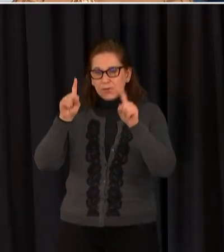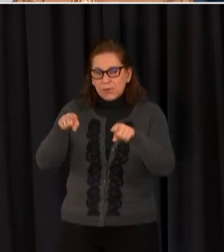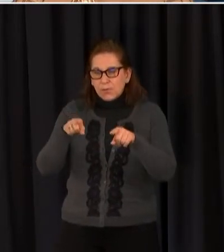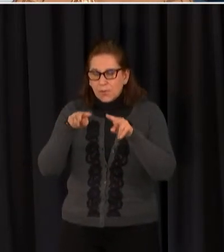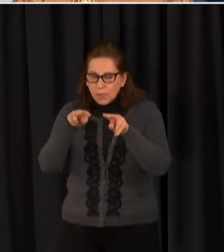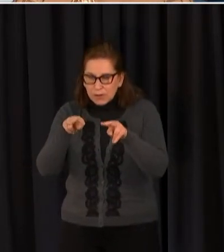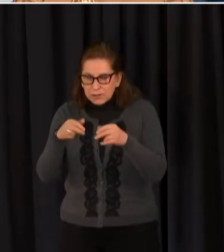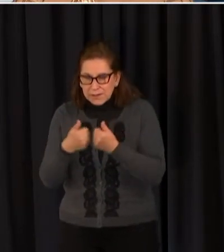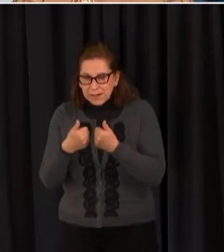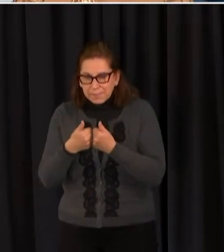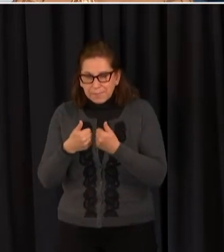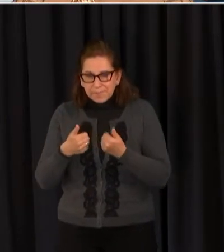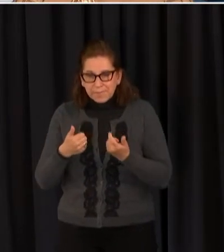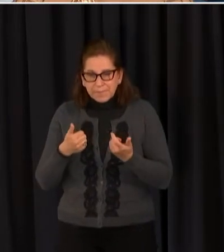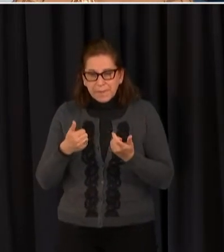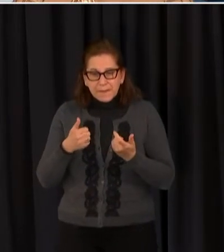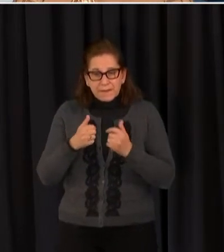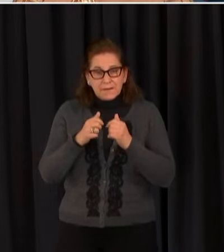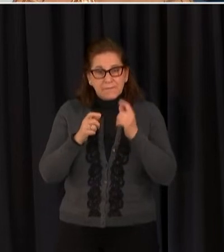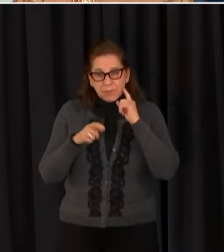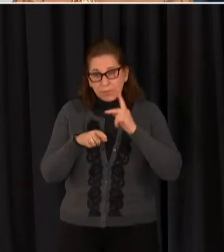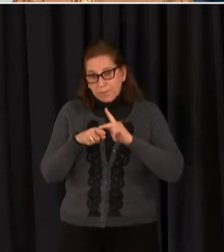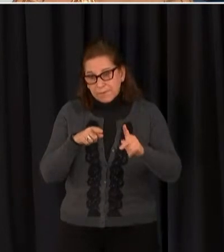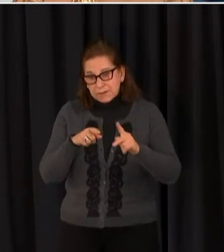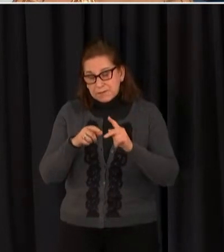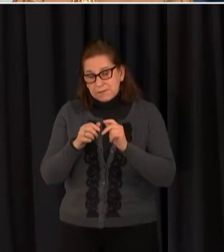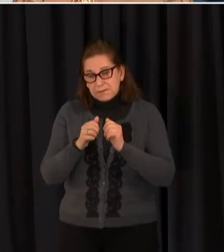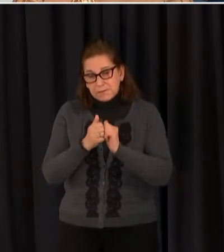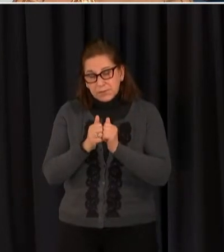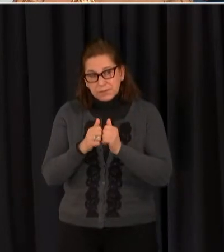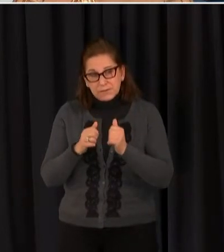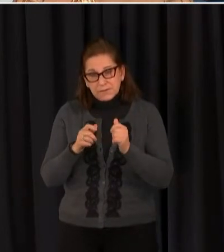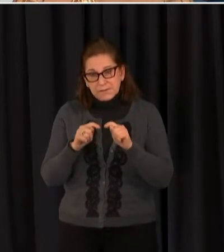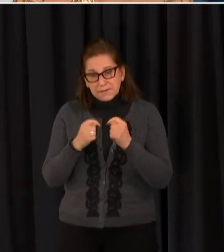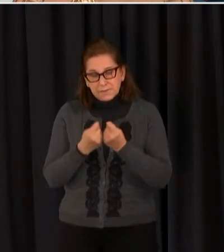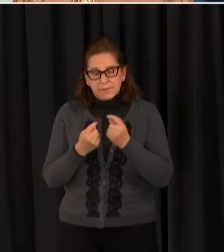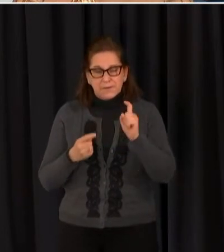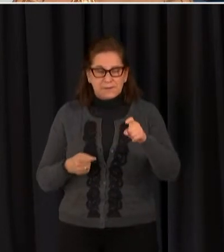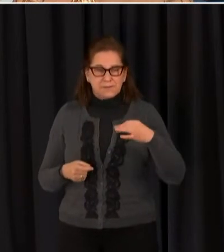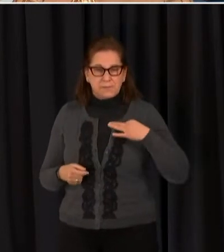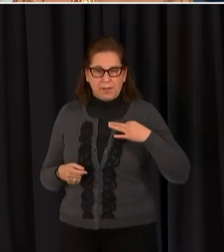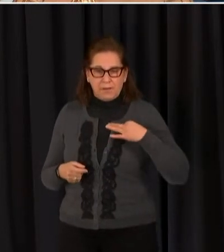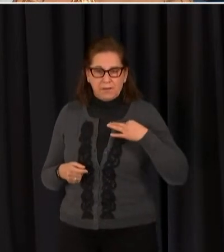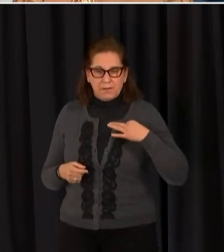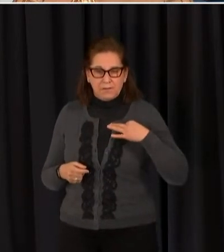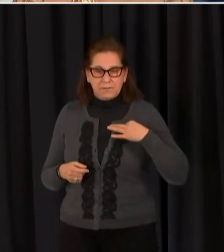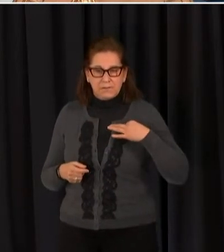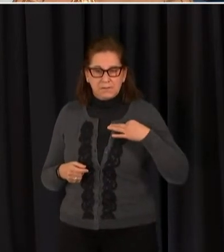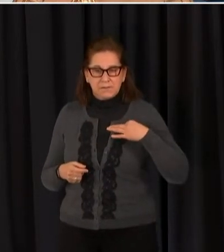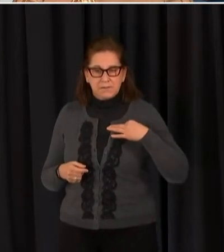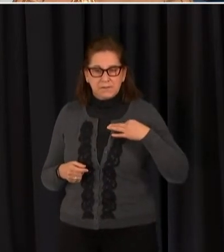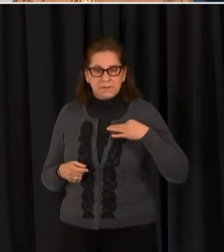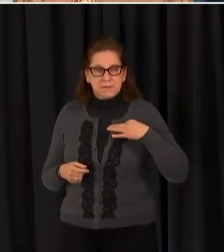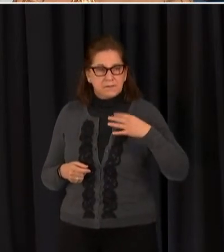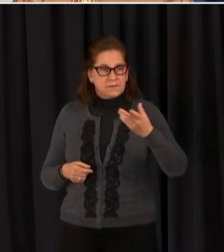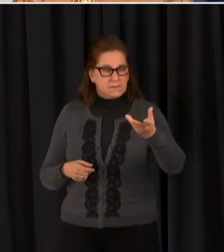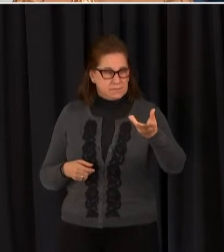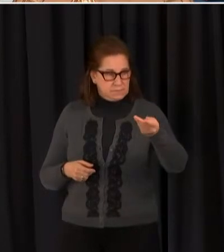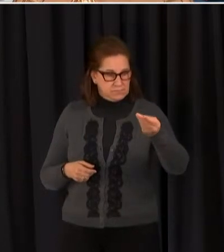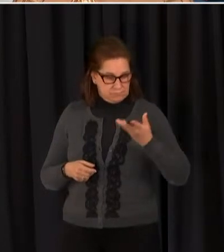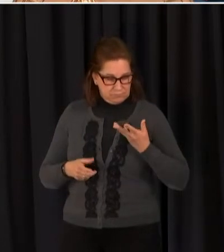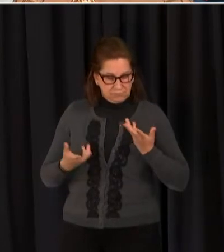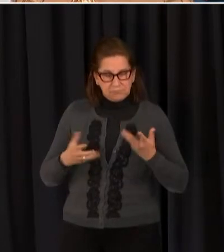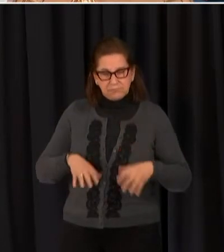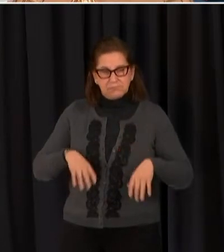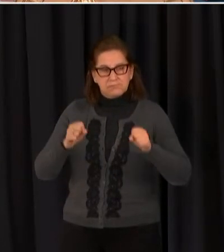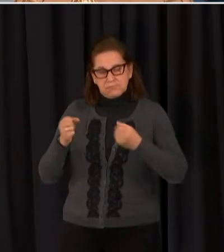So professional sports teams may apply or reapply to host fans at their stadium.